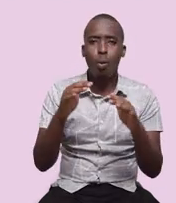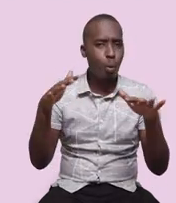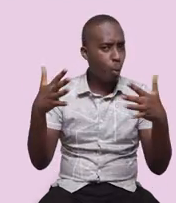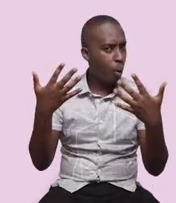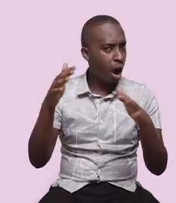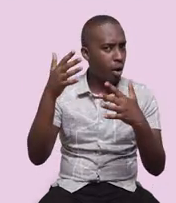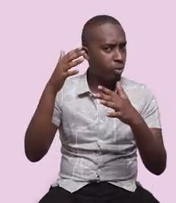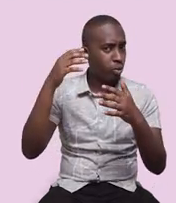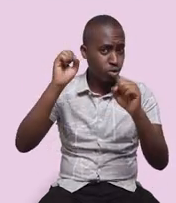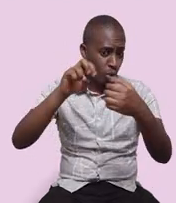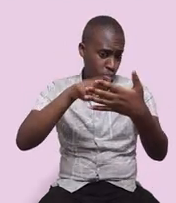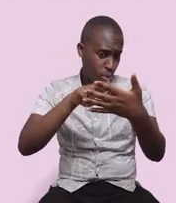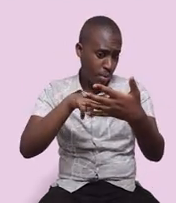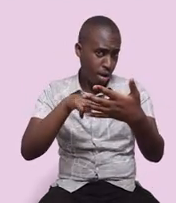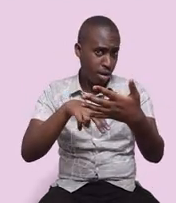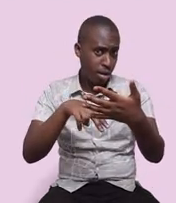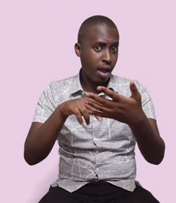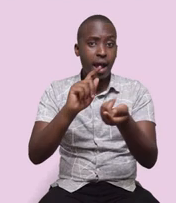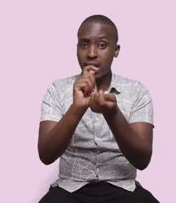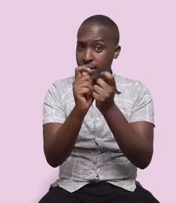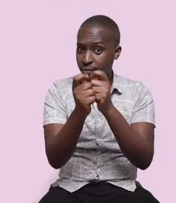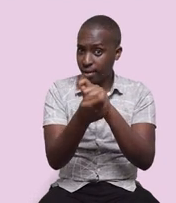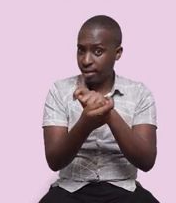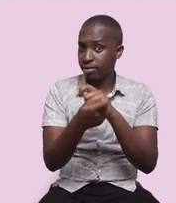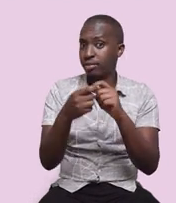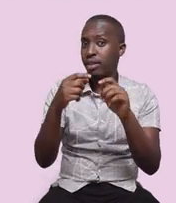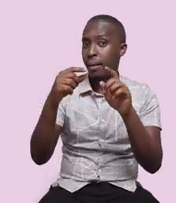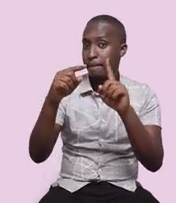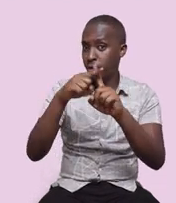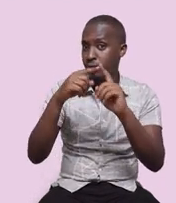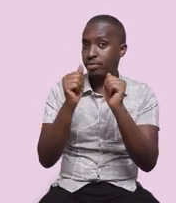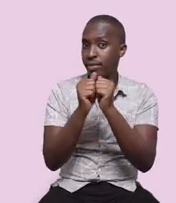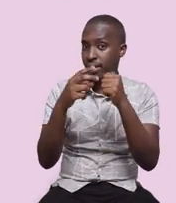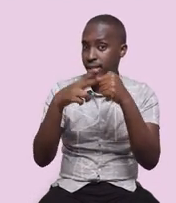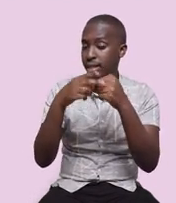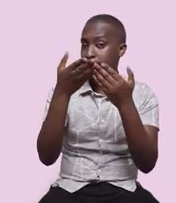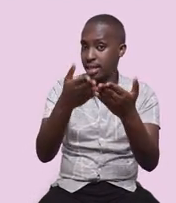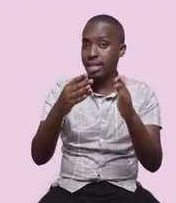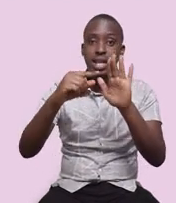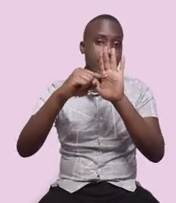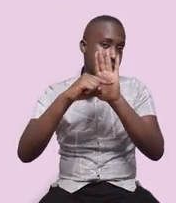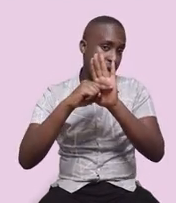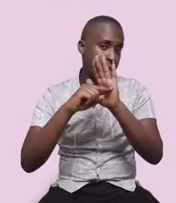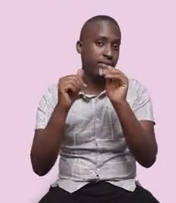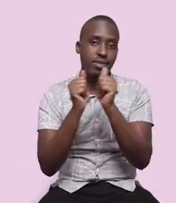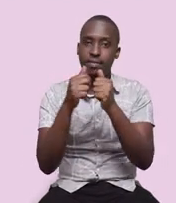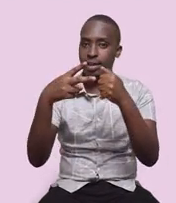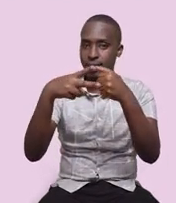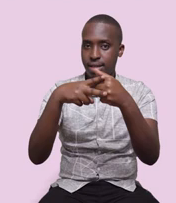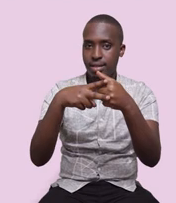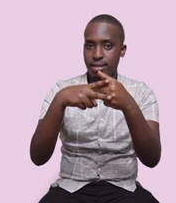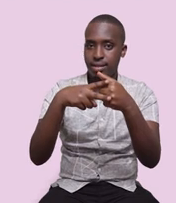Wow! Can you read? The inverse of positive 17 is negative